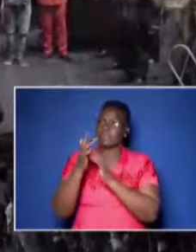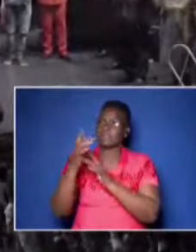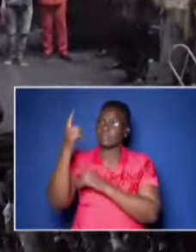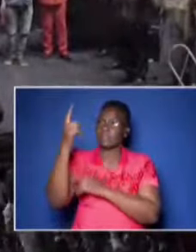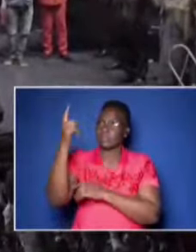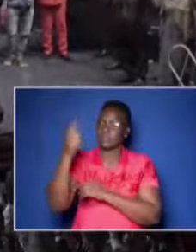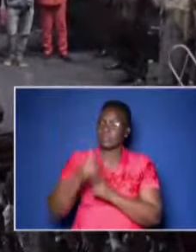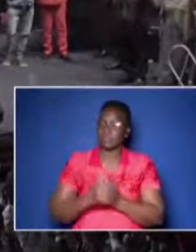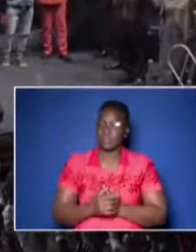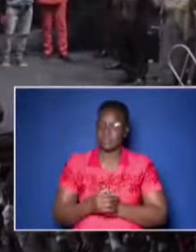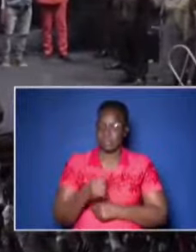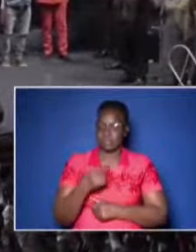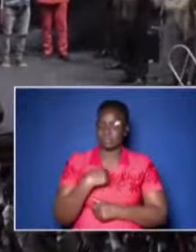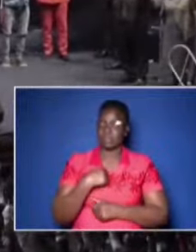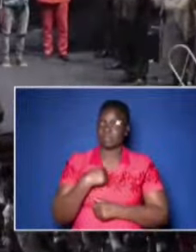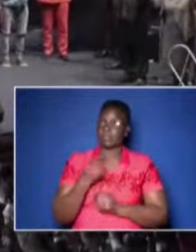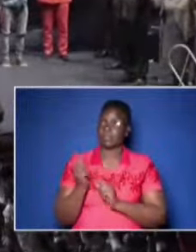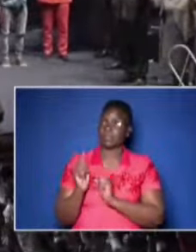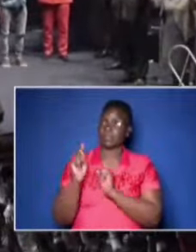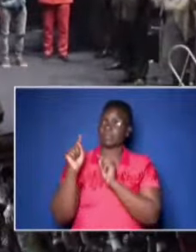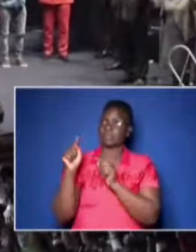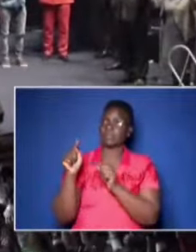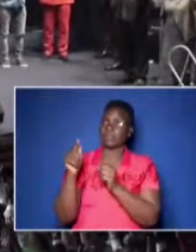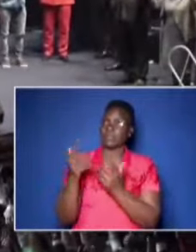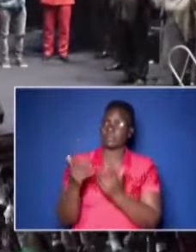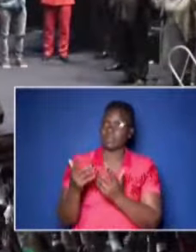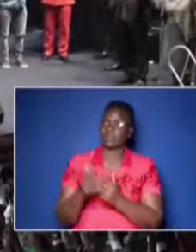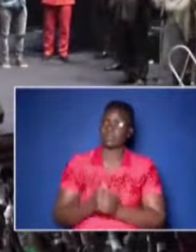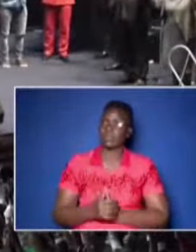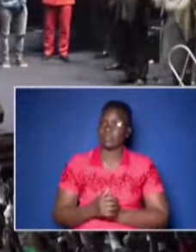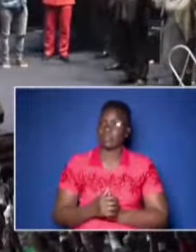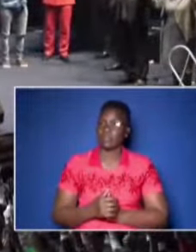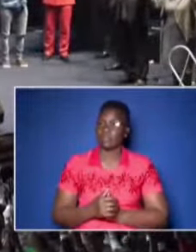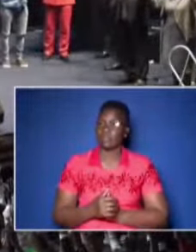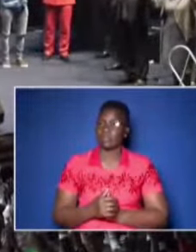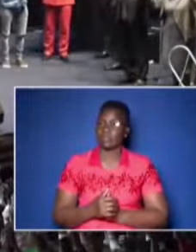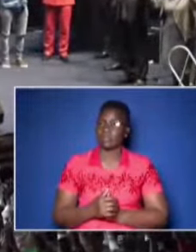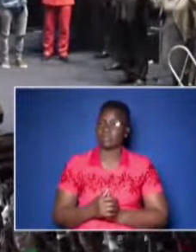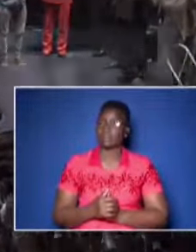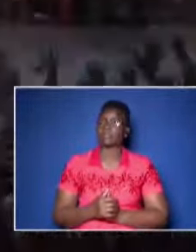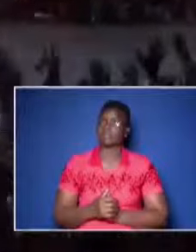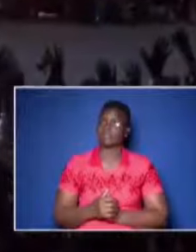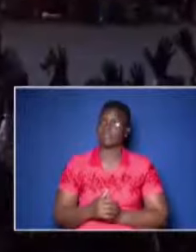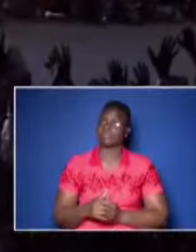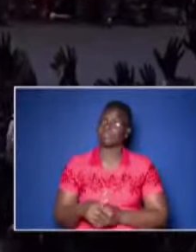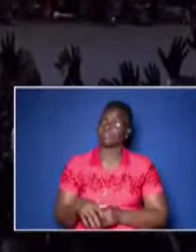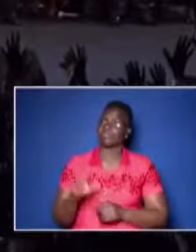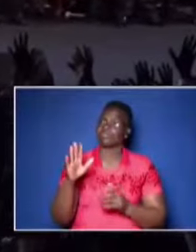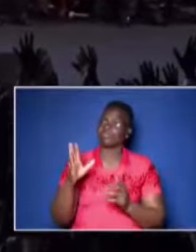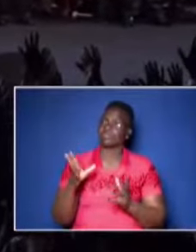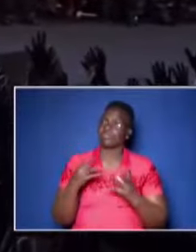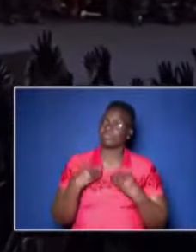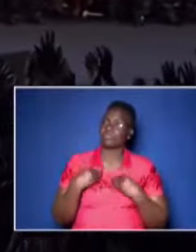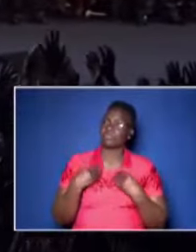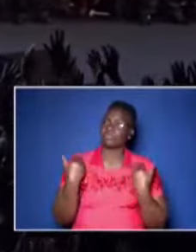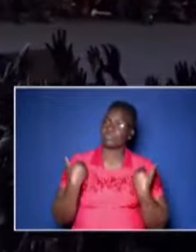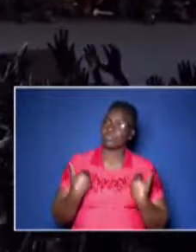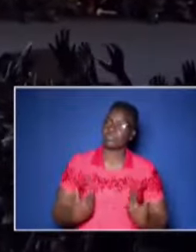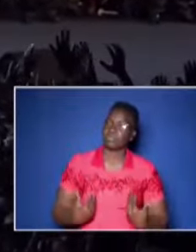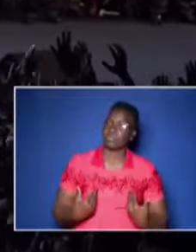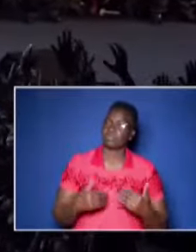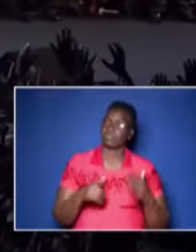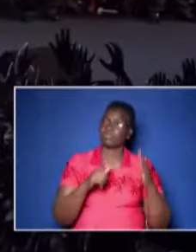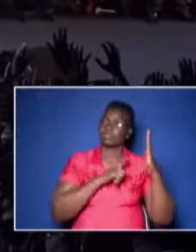Jesus I come to you I come to you receive receive me Lord receive me